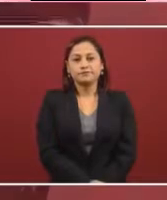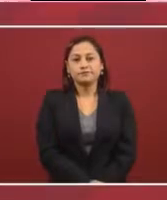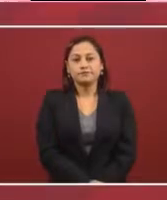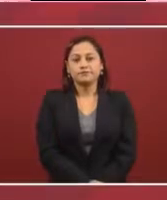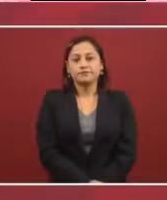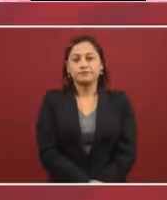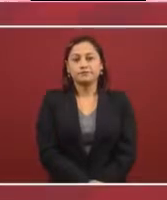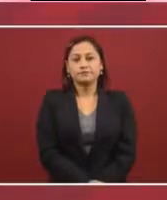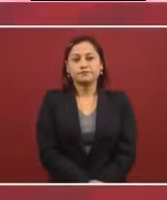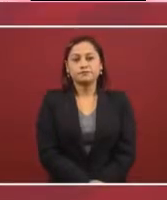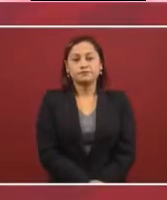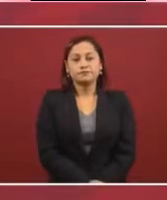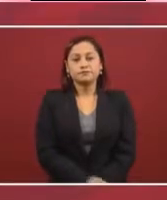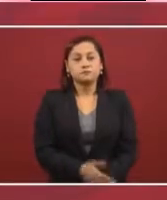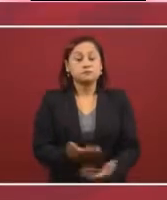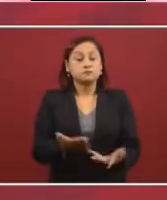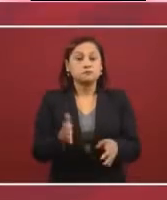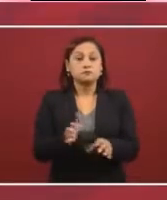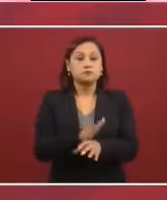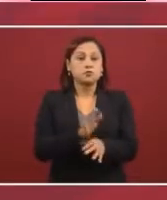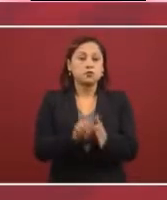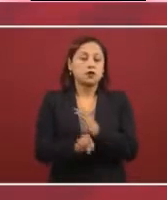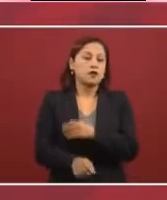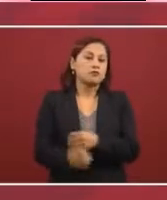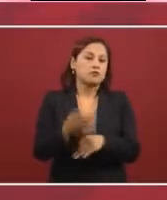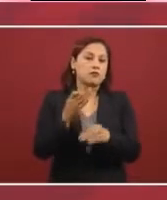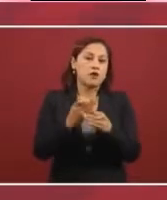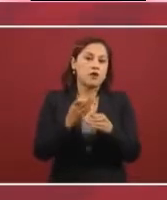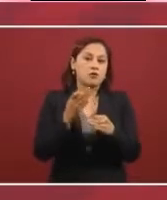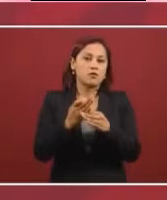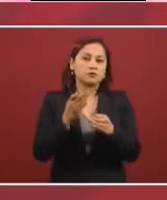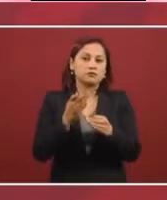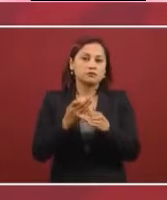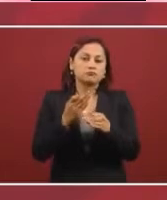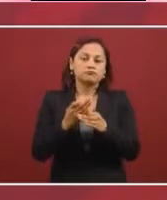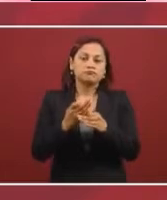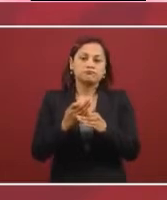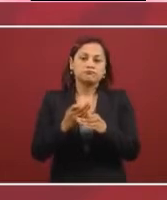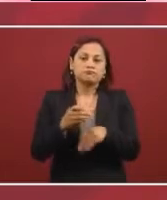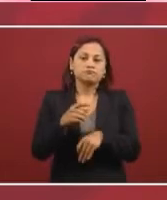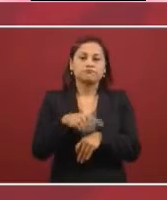Pueden montar una campaña. They can mount a campaign